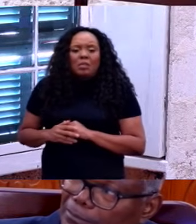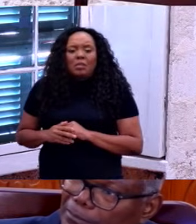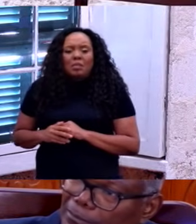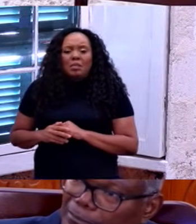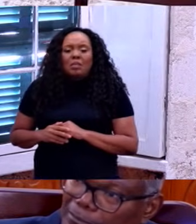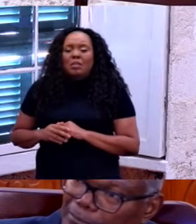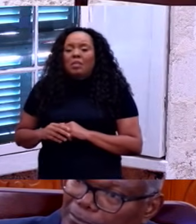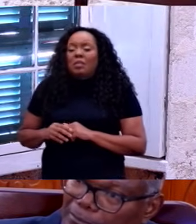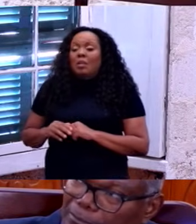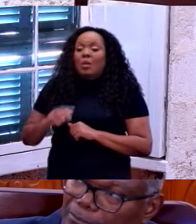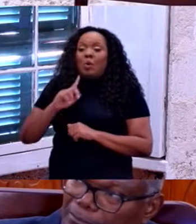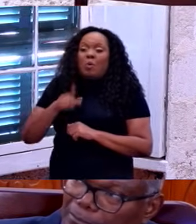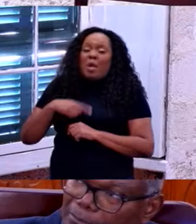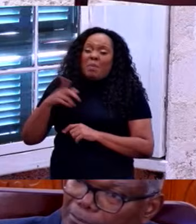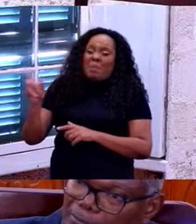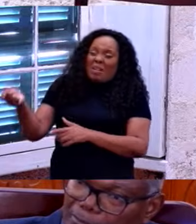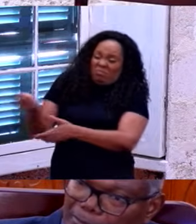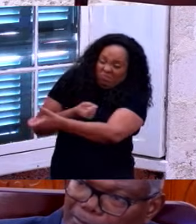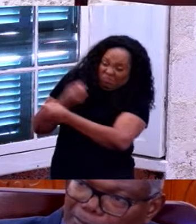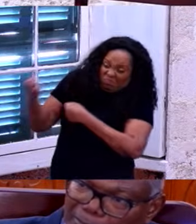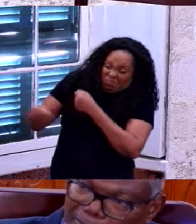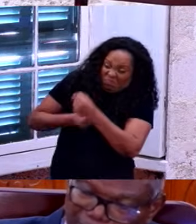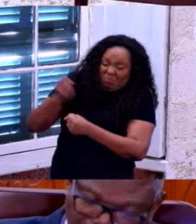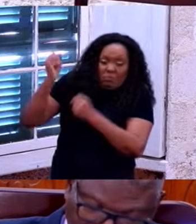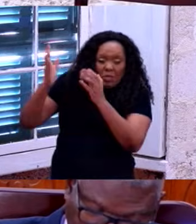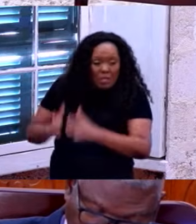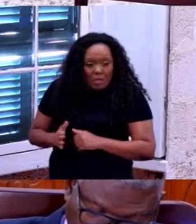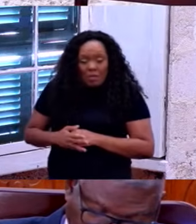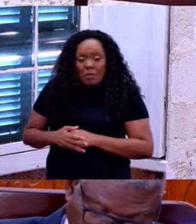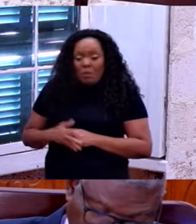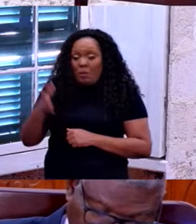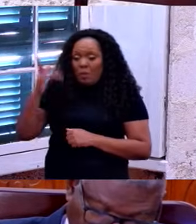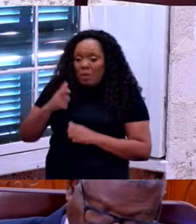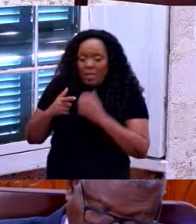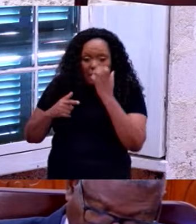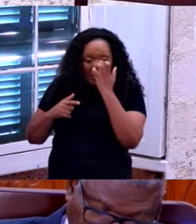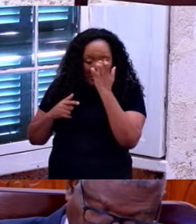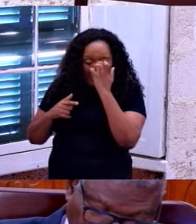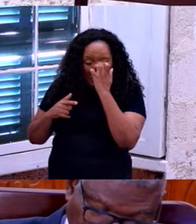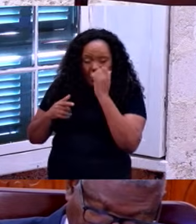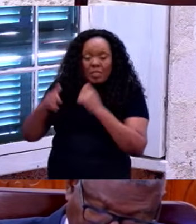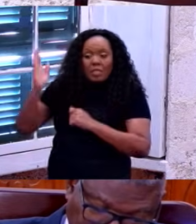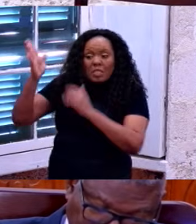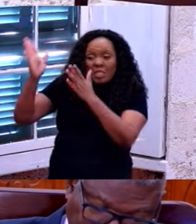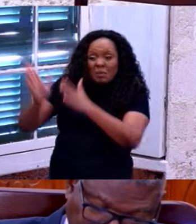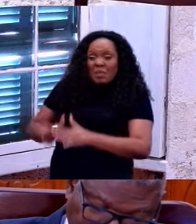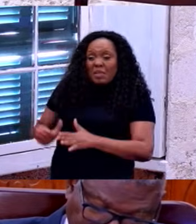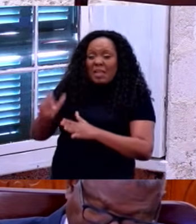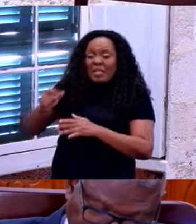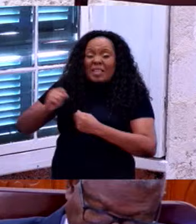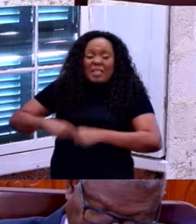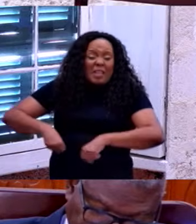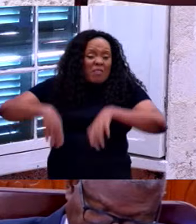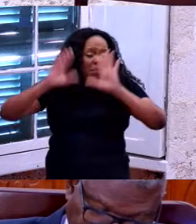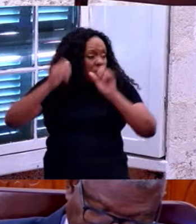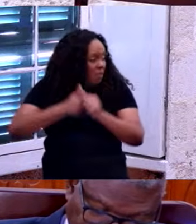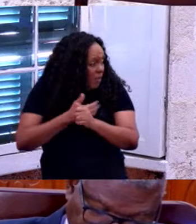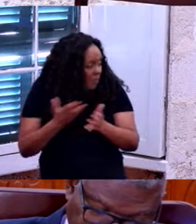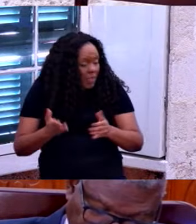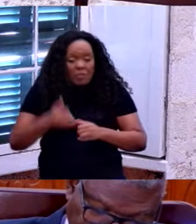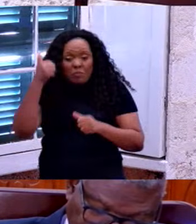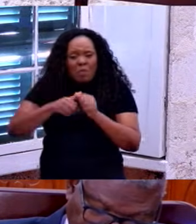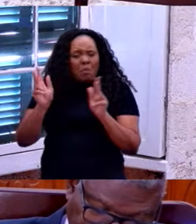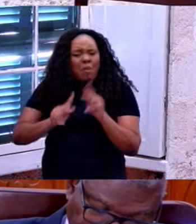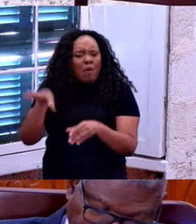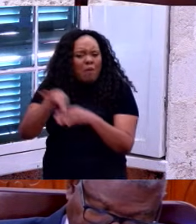their right to speak on behalf of those whom elected them within the chamber for which